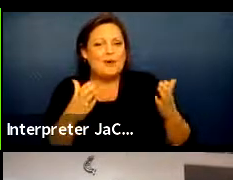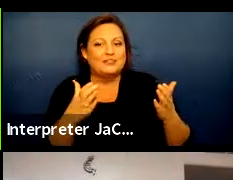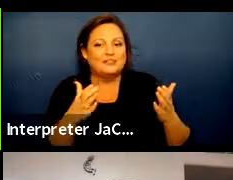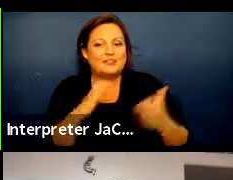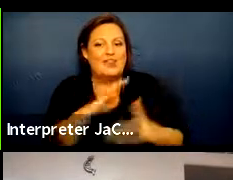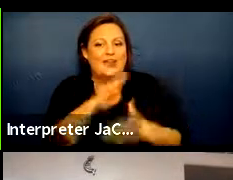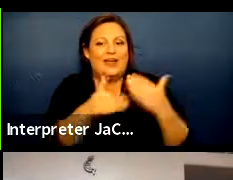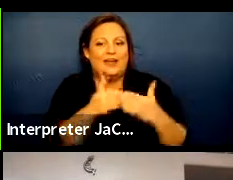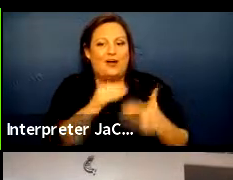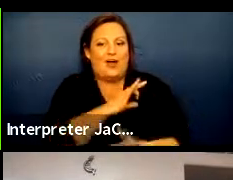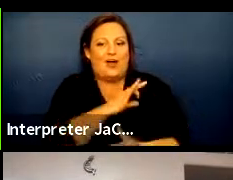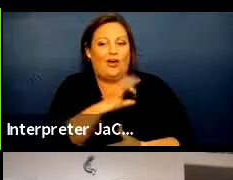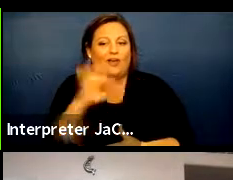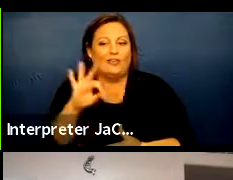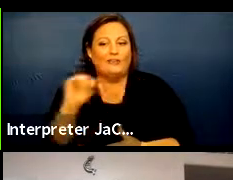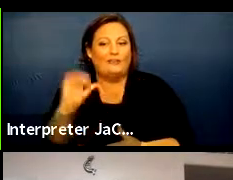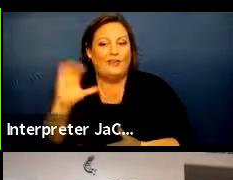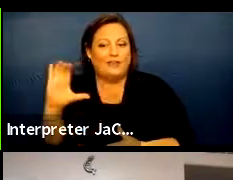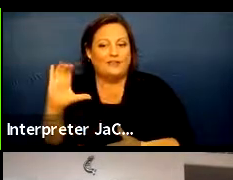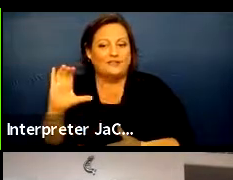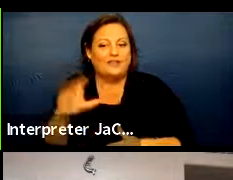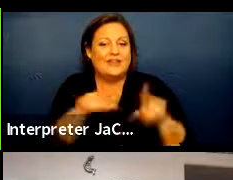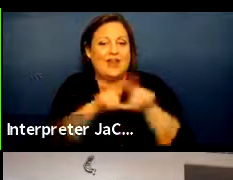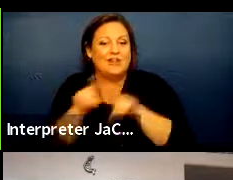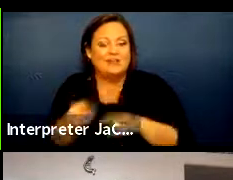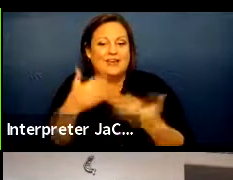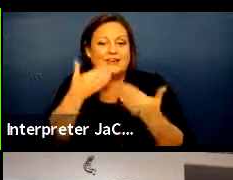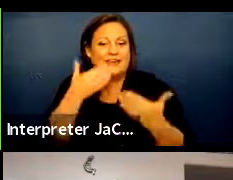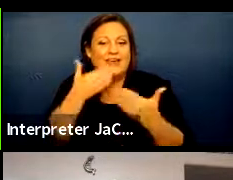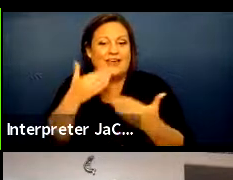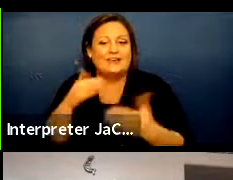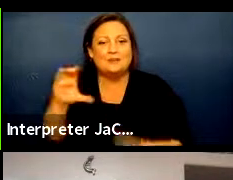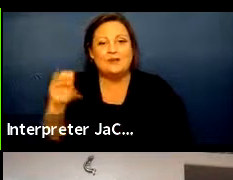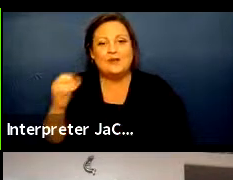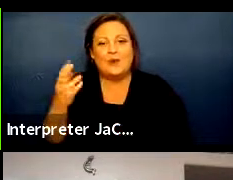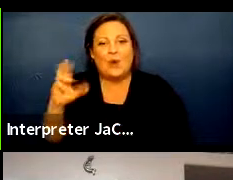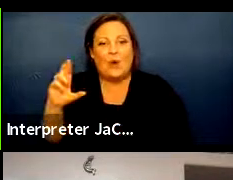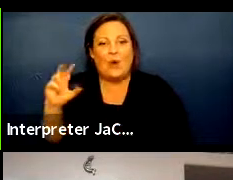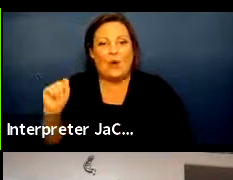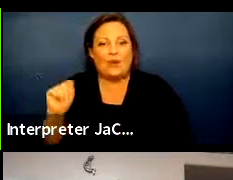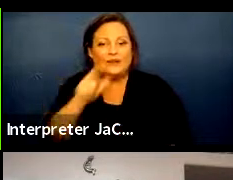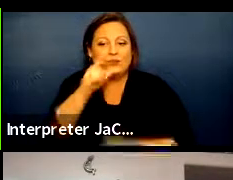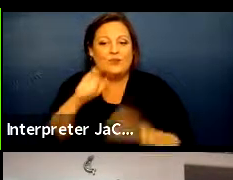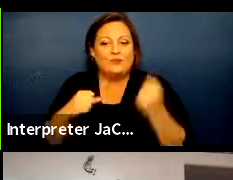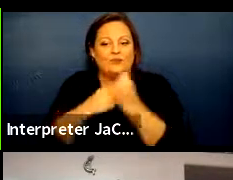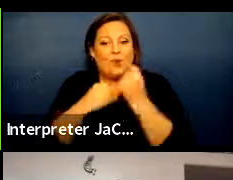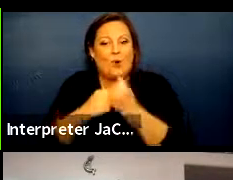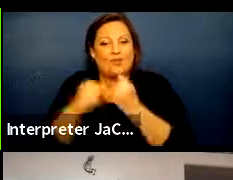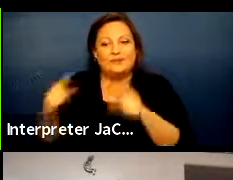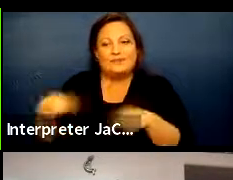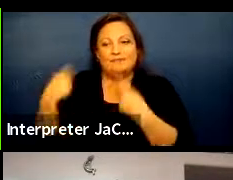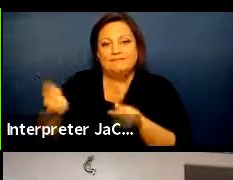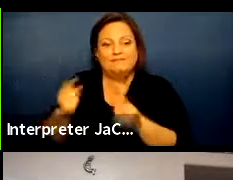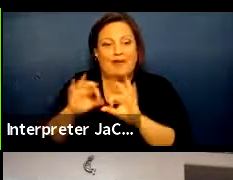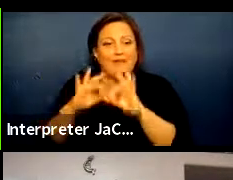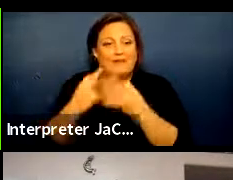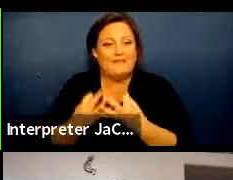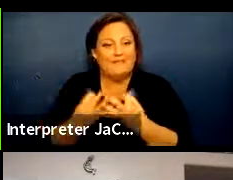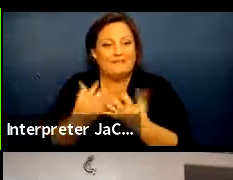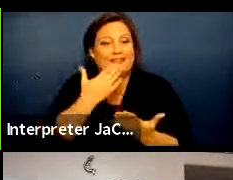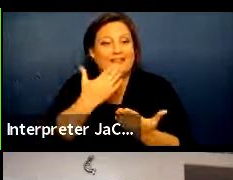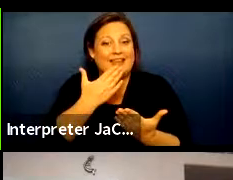nursing faculty. And I also want to say thank you to my cohort who supported me throughout this process and my family. Thank